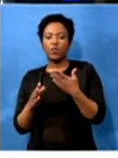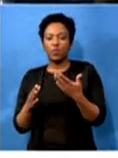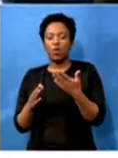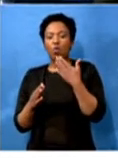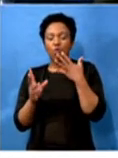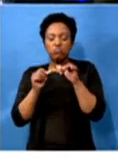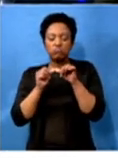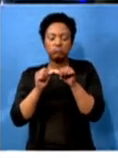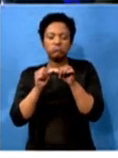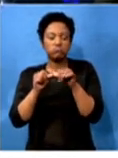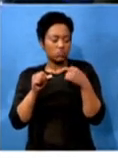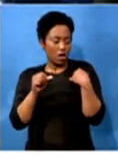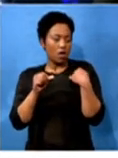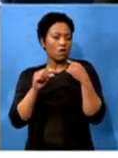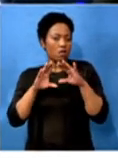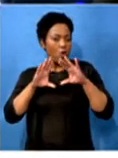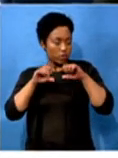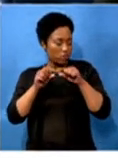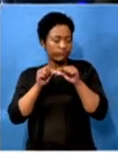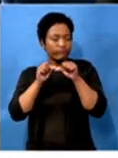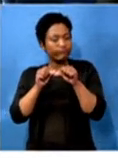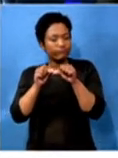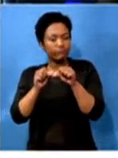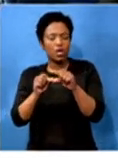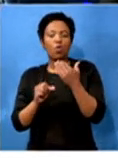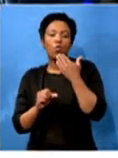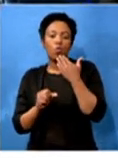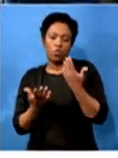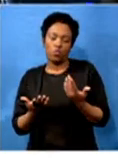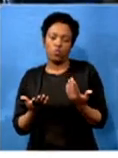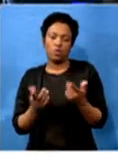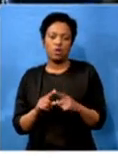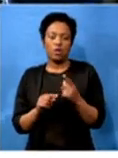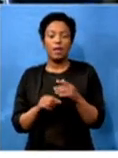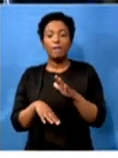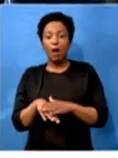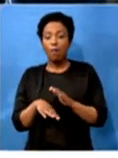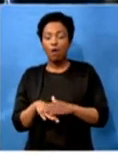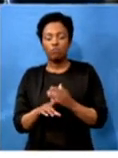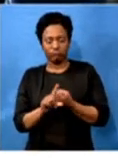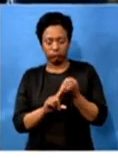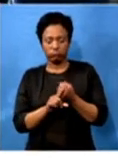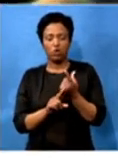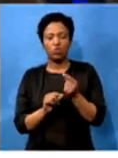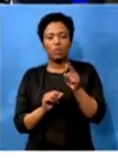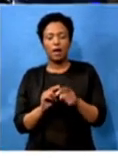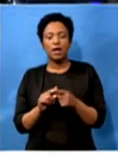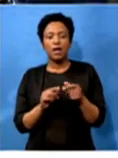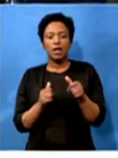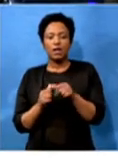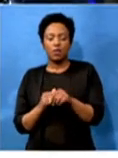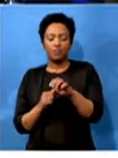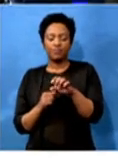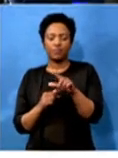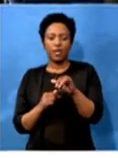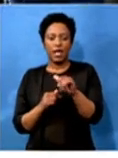this? So it's the legacy and memory that needs to live on, but the work also still needs to be done. And if we go back to Elias Motsoaledi, he